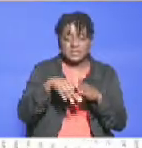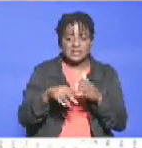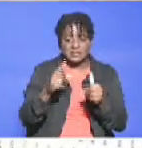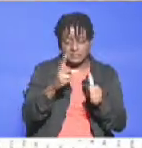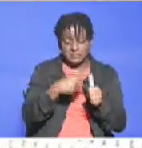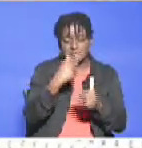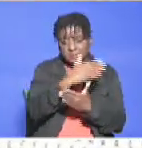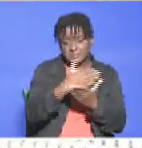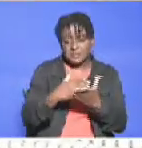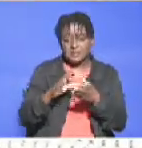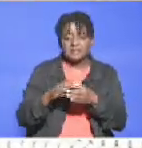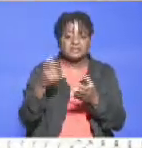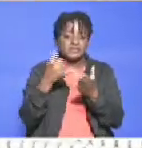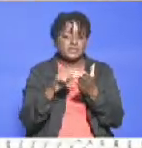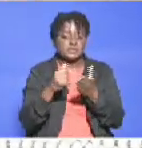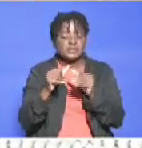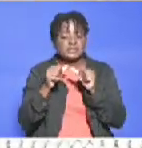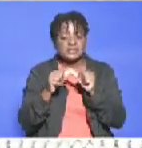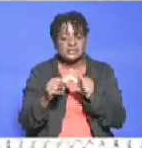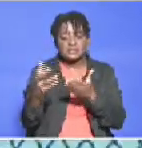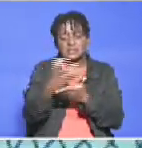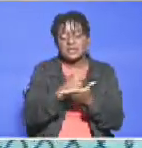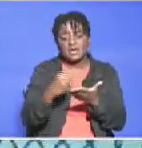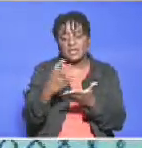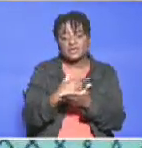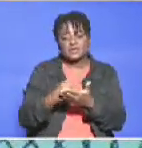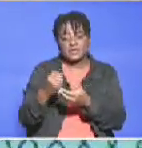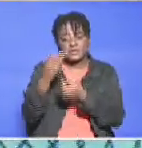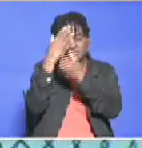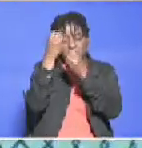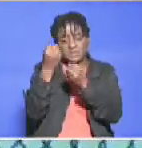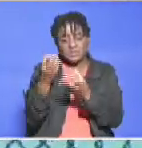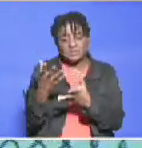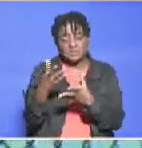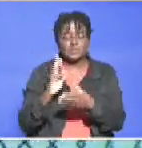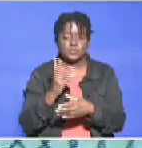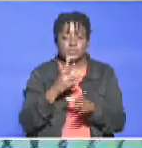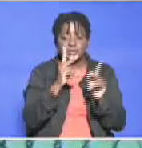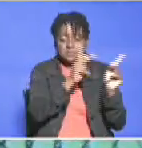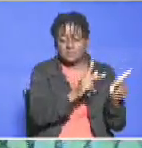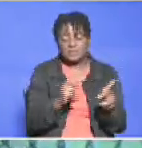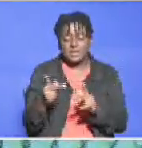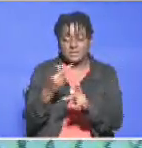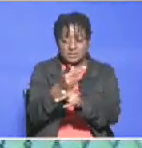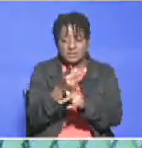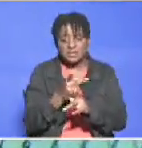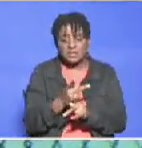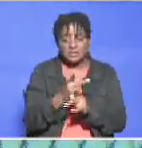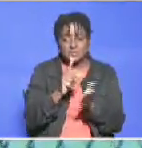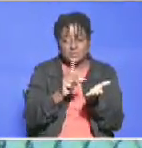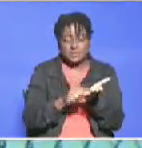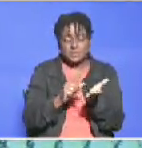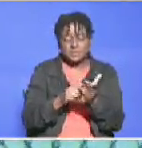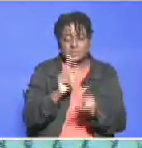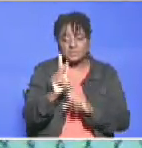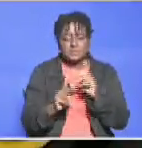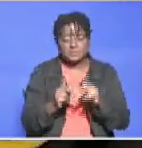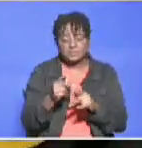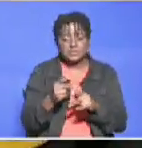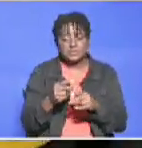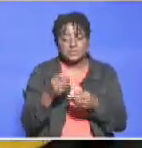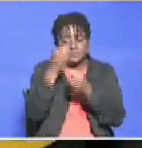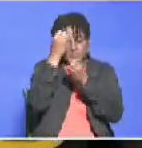of our investigation, so we're still gathering detail. Well, it's our intent to keep the media posted as soon as we know